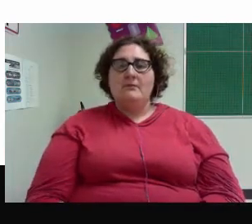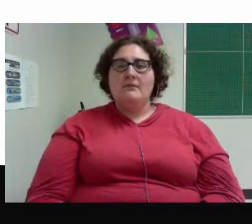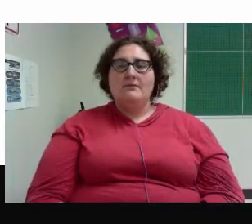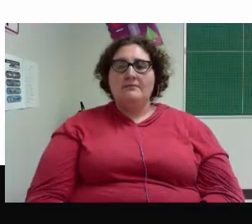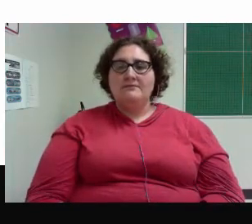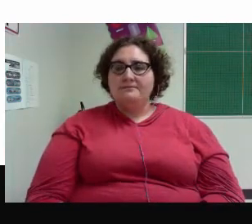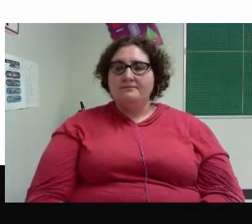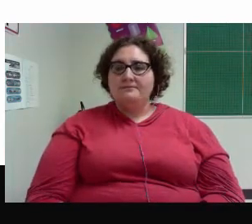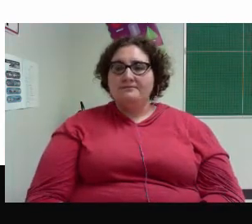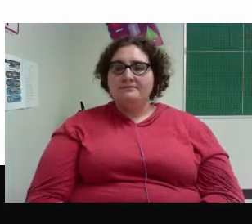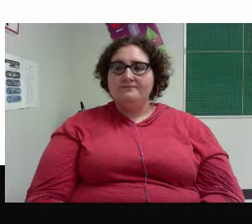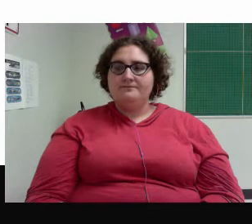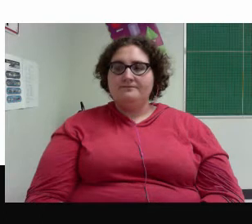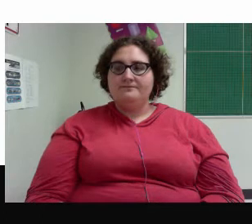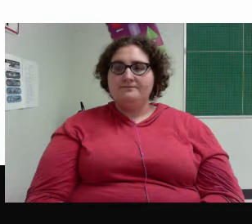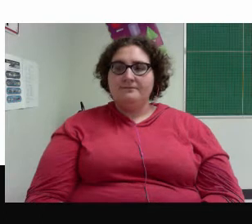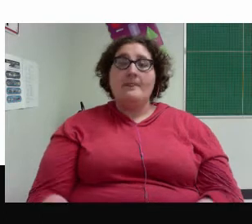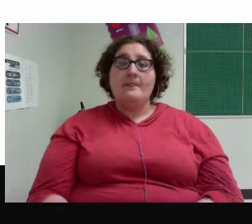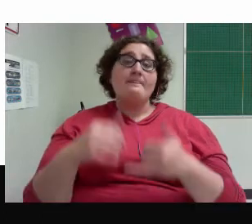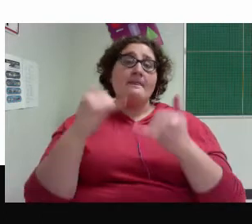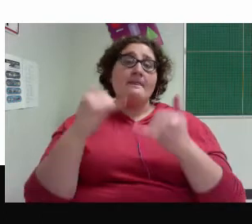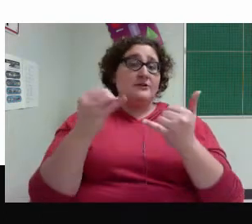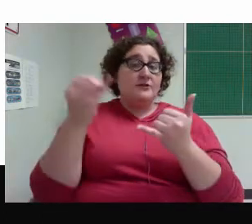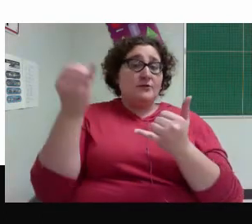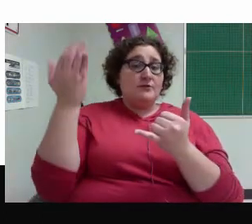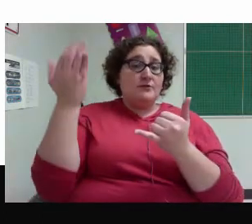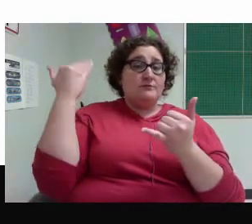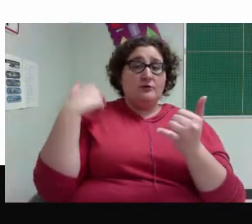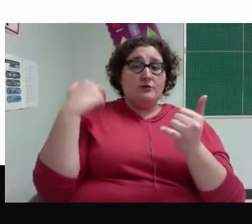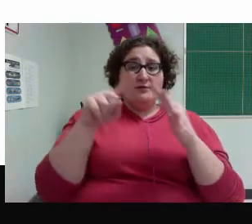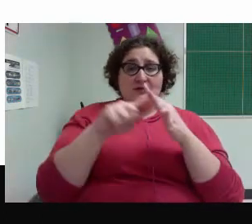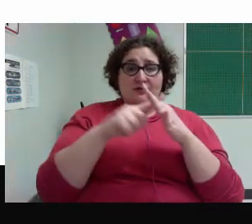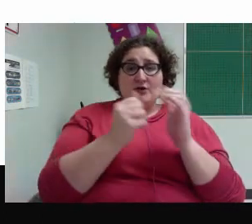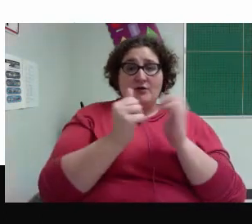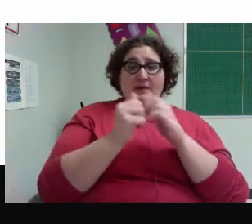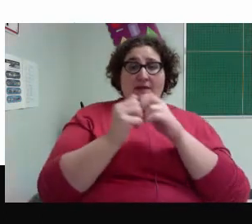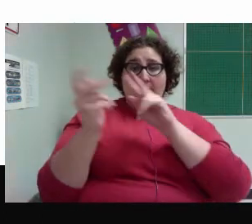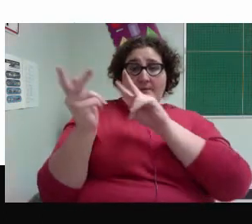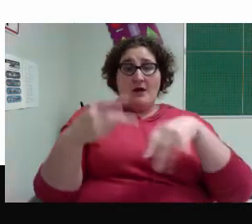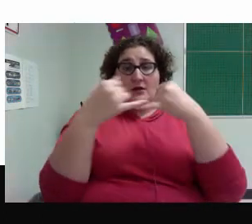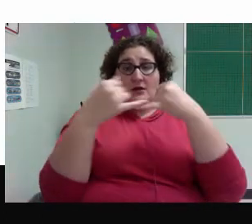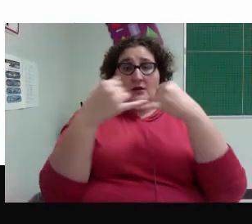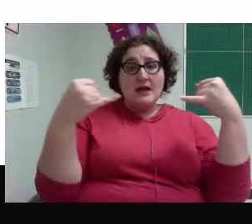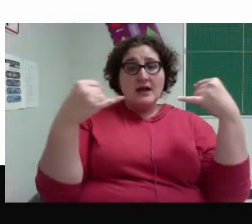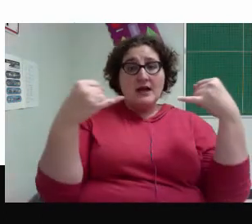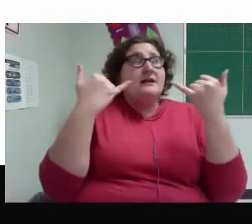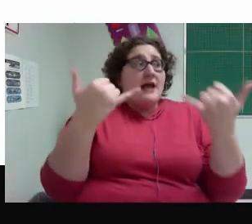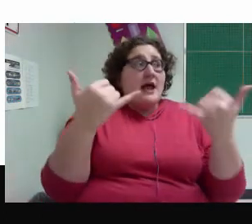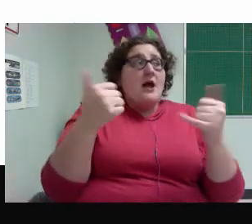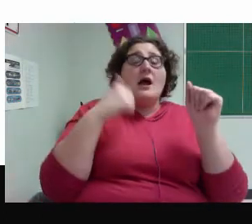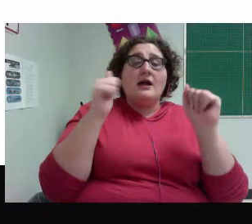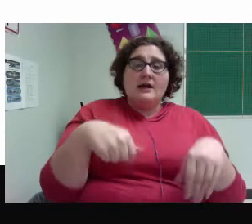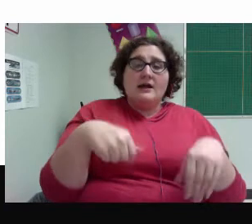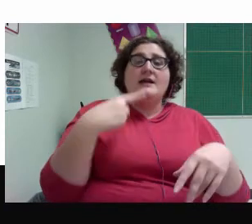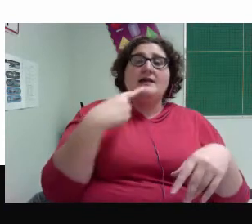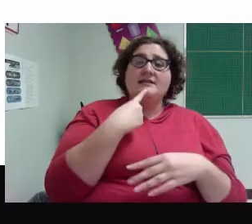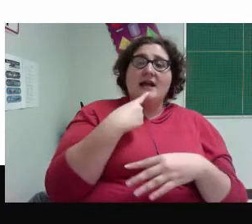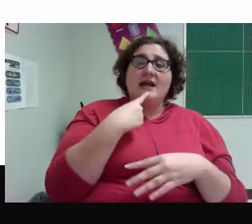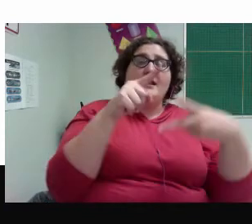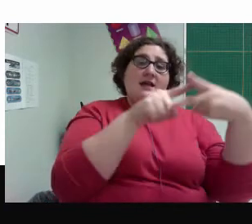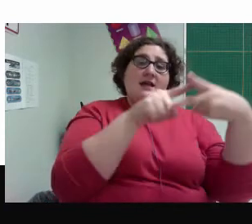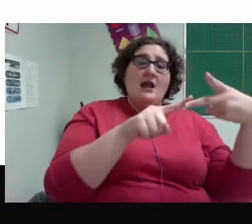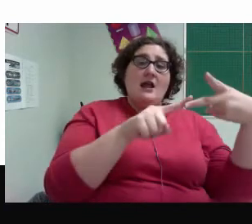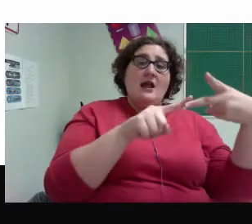Okay. Now, this goes back to what we started with when I was drawing those parallel lines. I can now say that